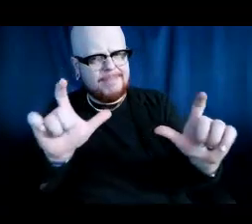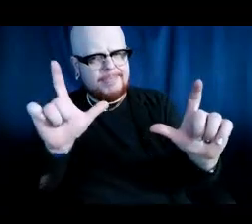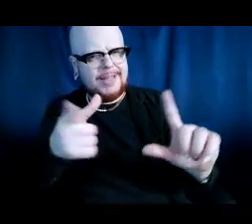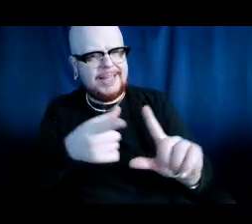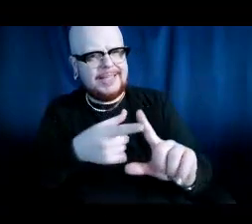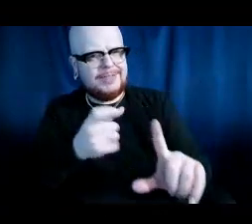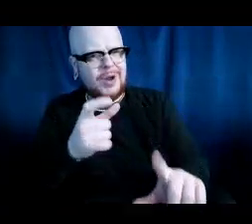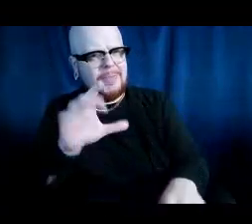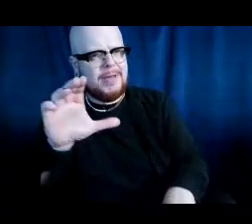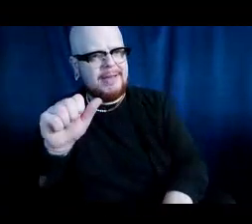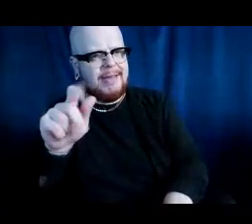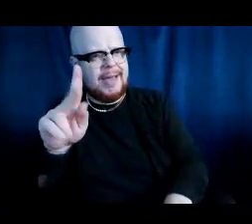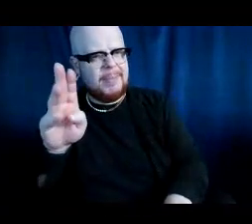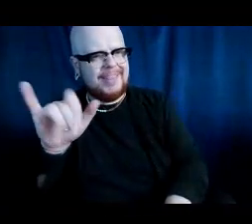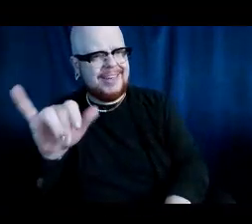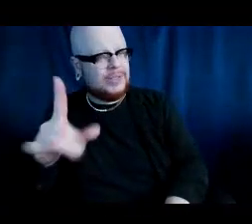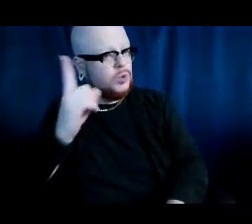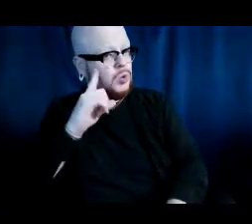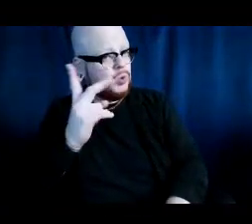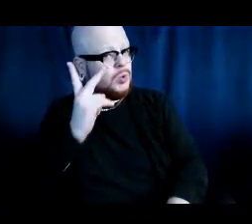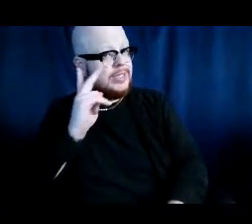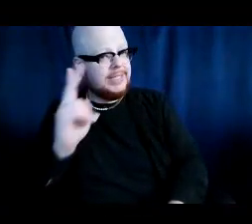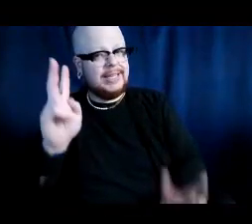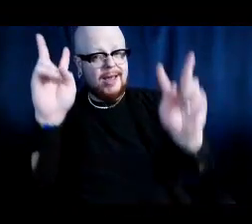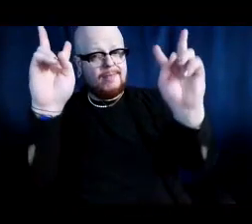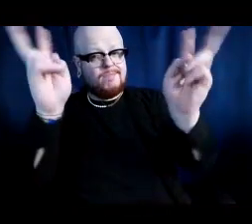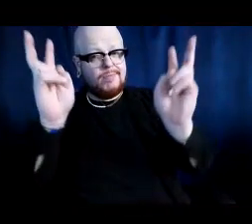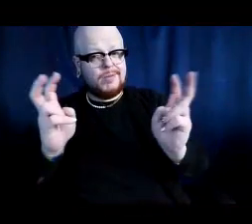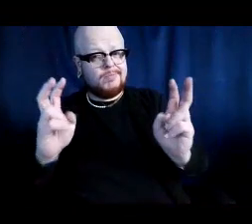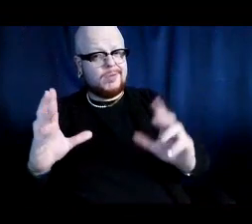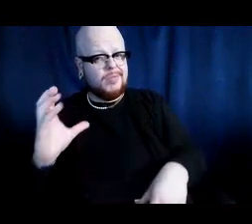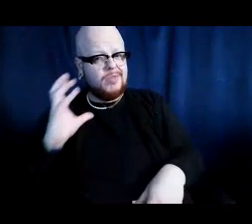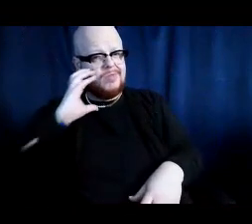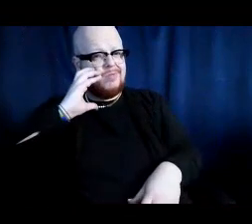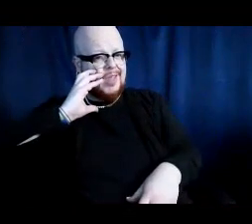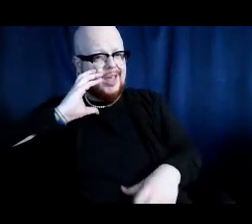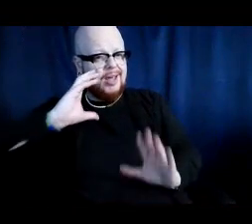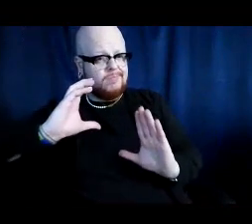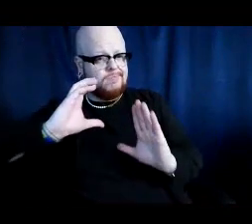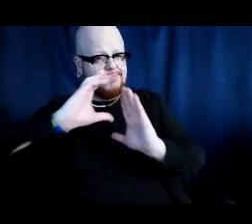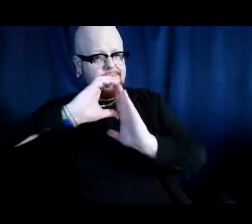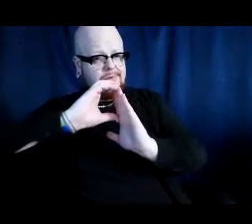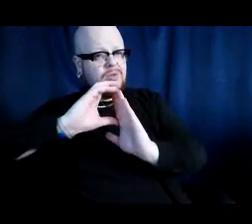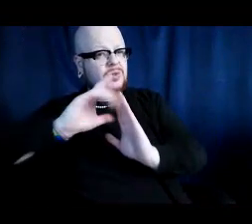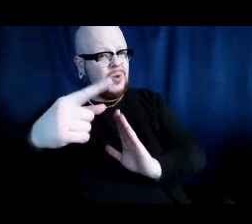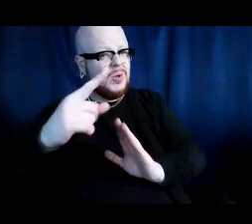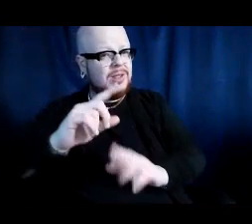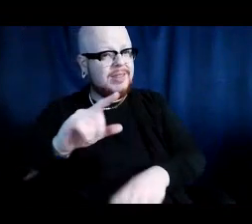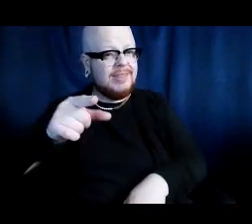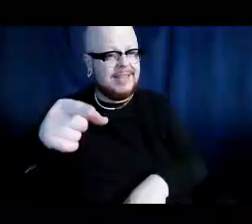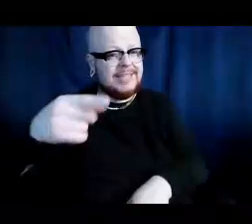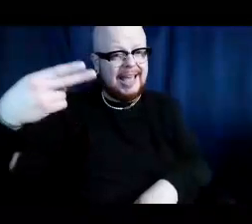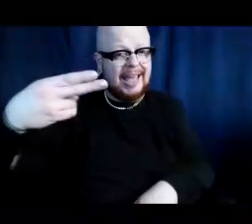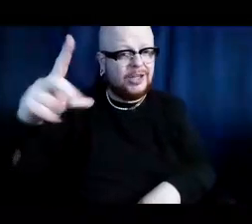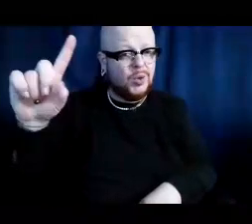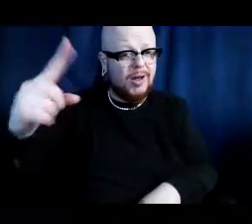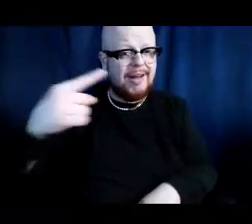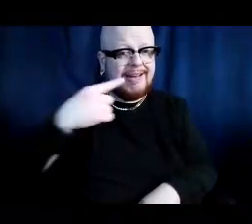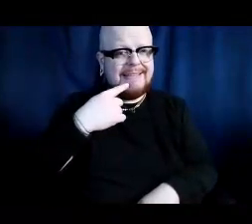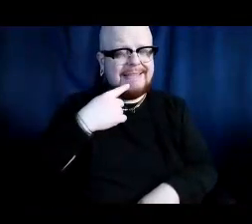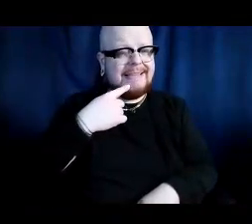The larger headings referred to as H1 are choosing the right piping bag and preparing the piping bag. There